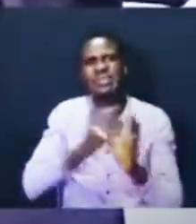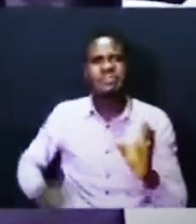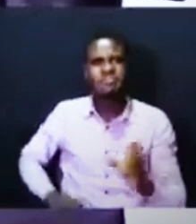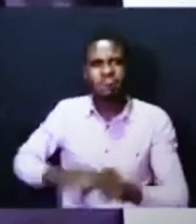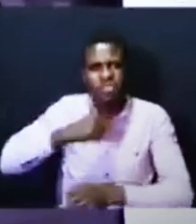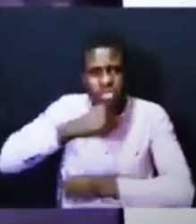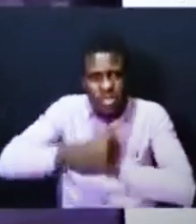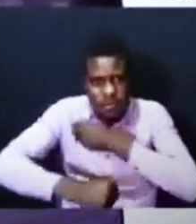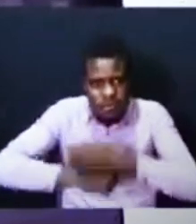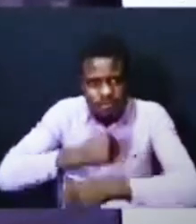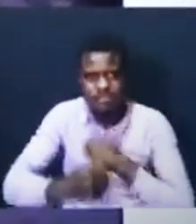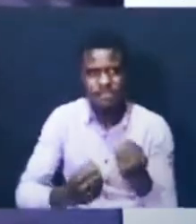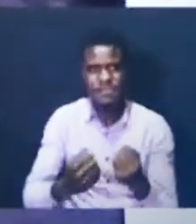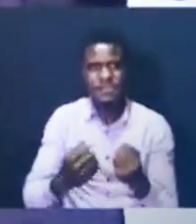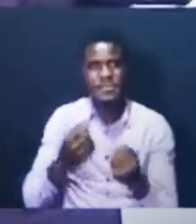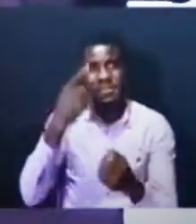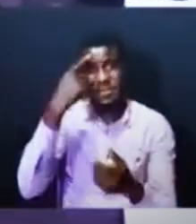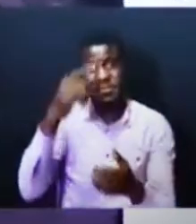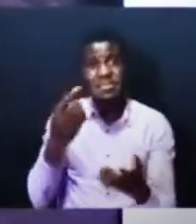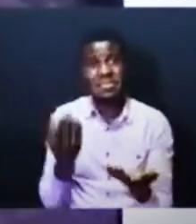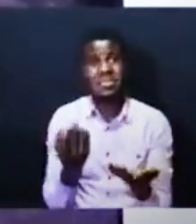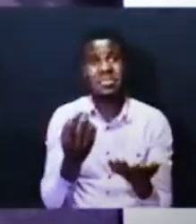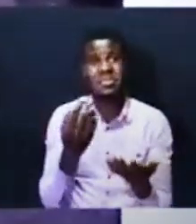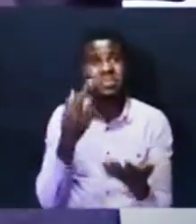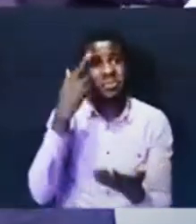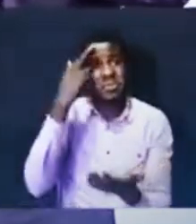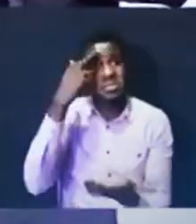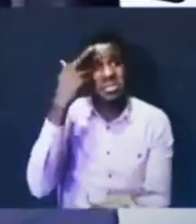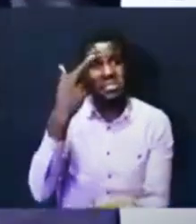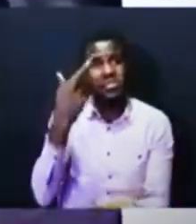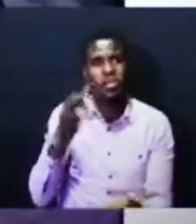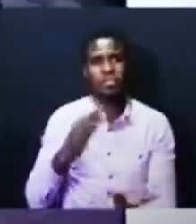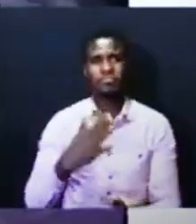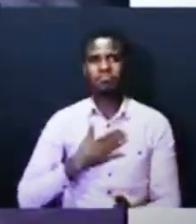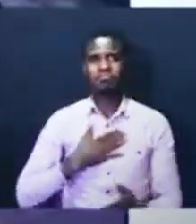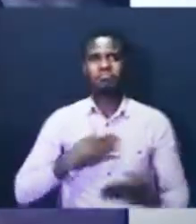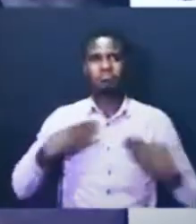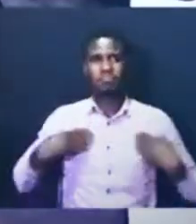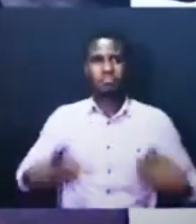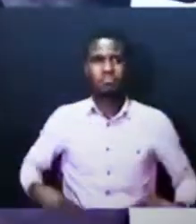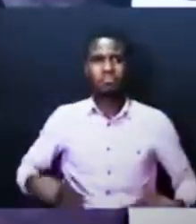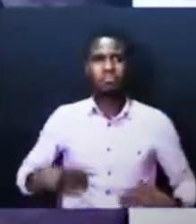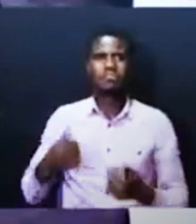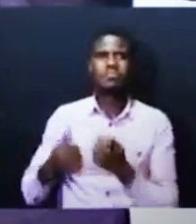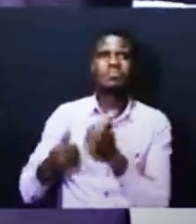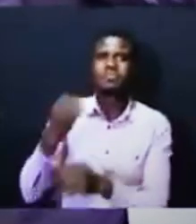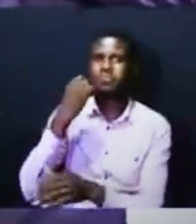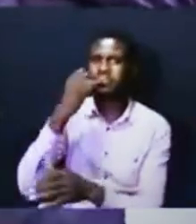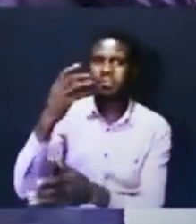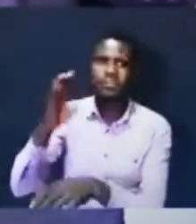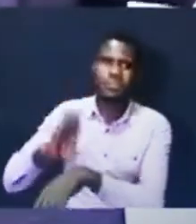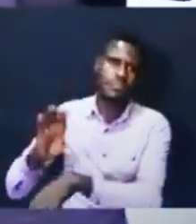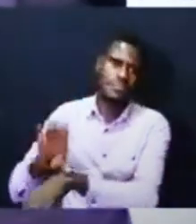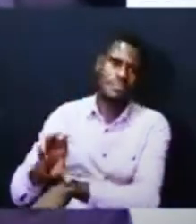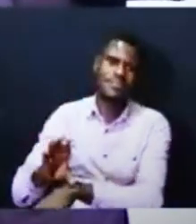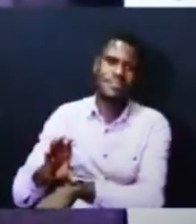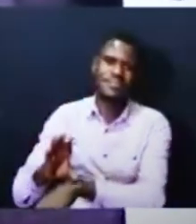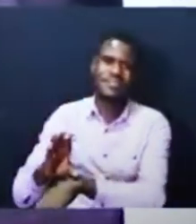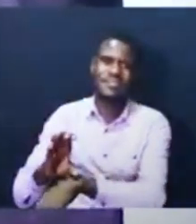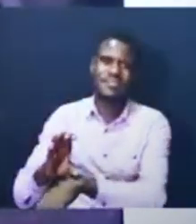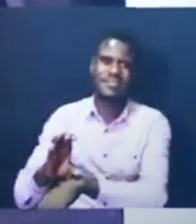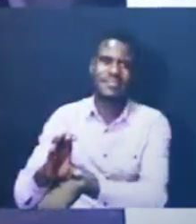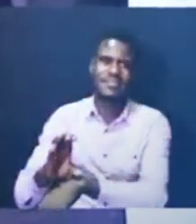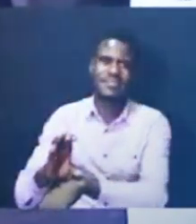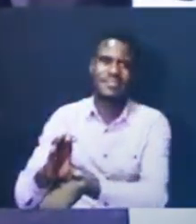na meshe Kristo amani hunu die akano anemu wo mehonamu